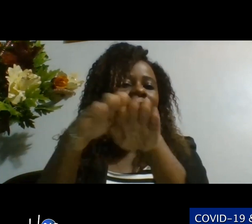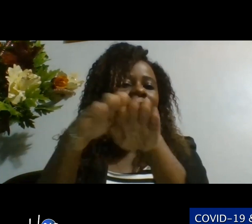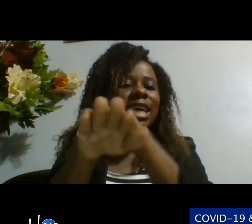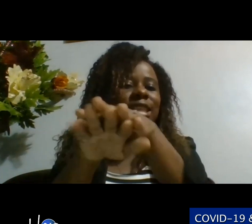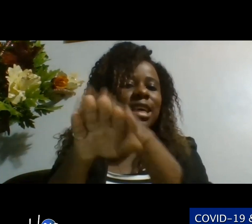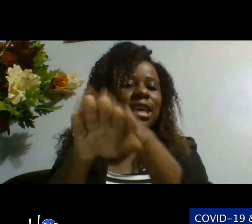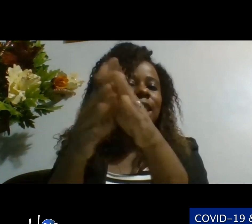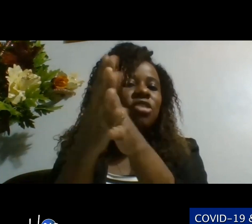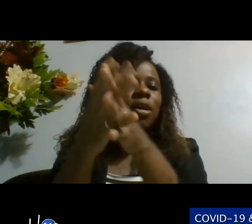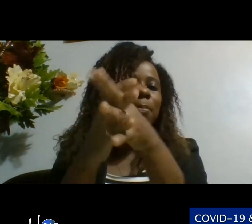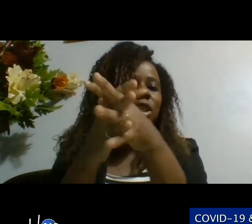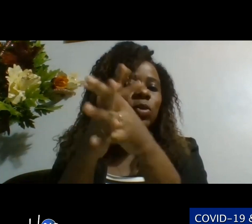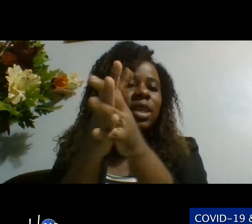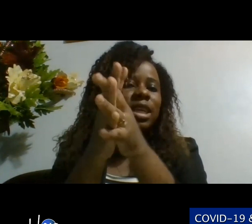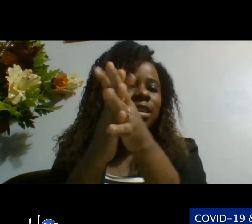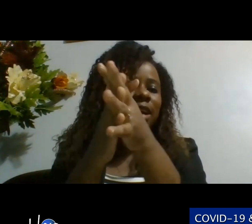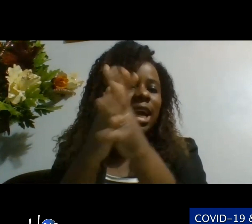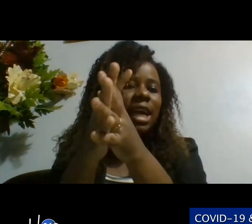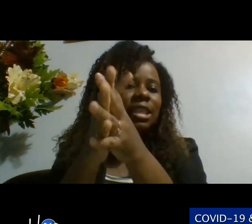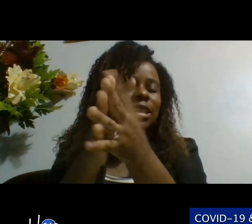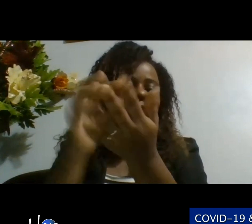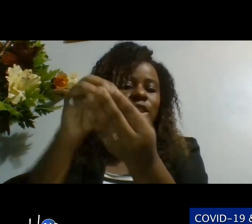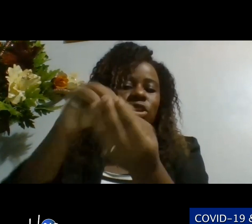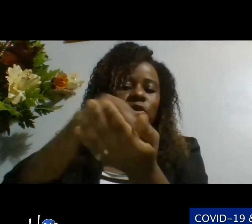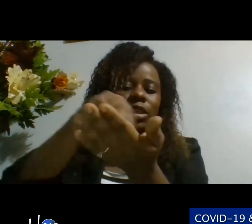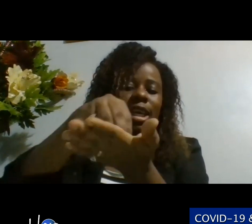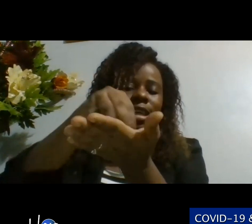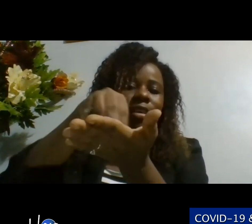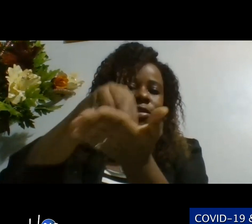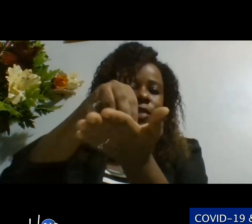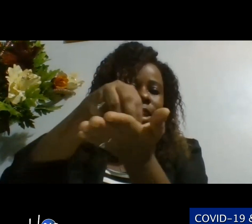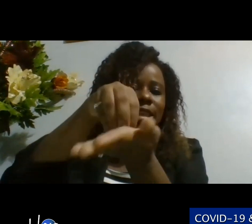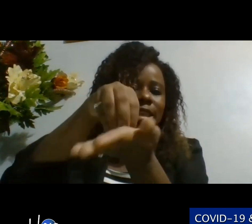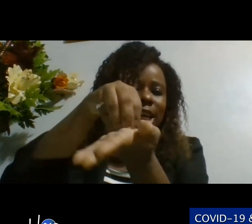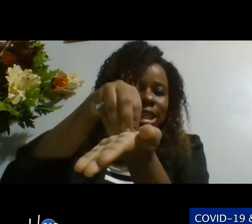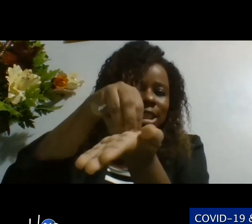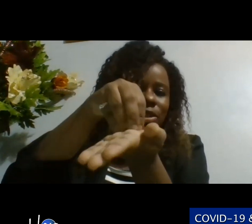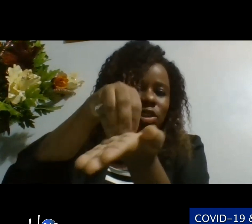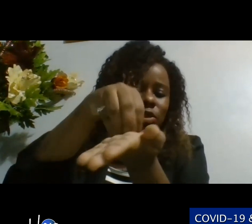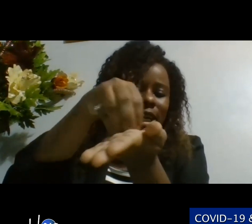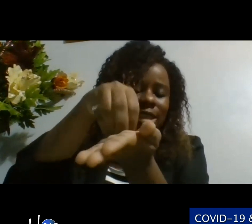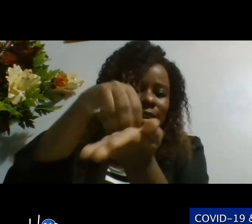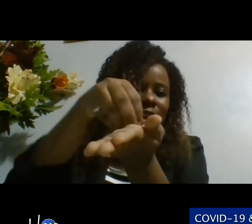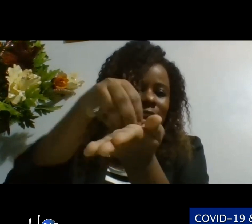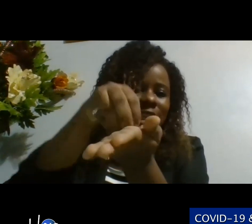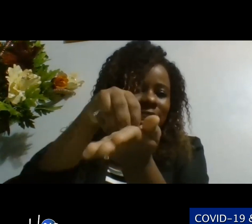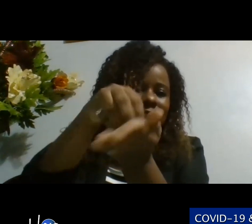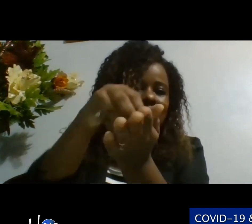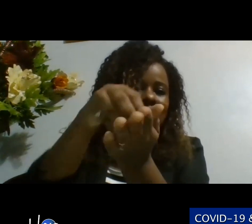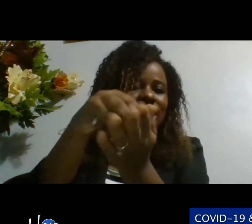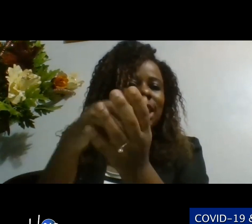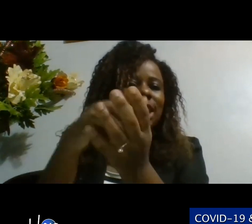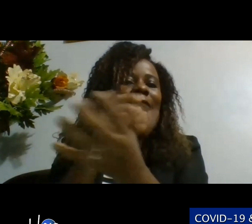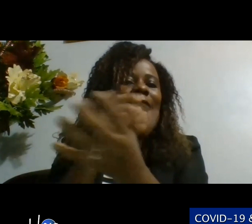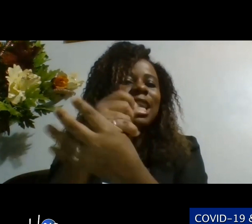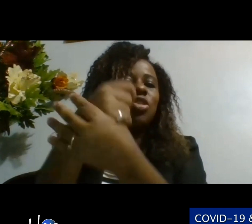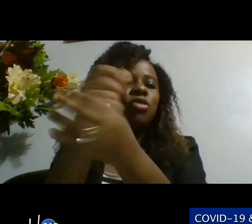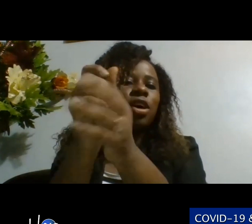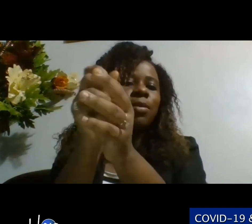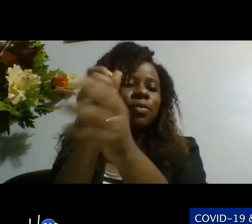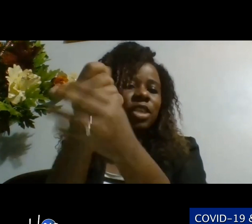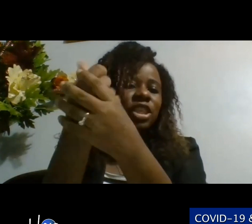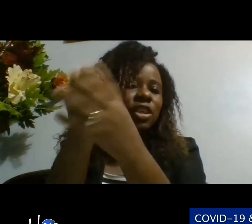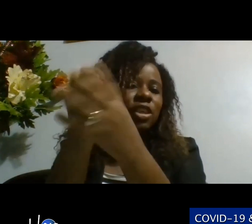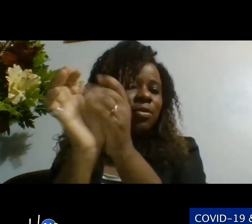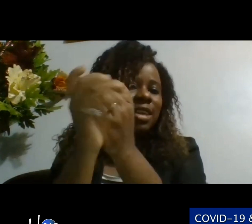your hands, then you rub between your hands. You take your fingers like this so that you get underneath the nails, and then you